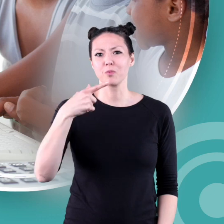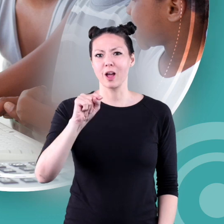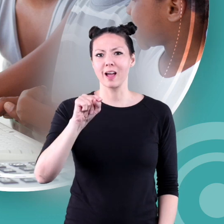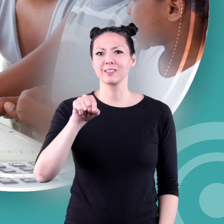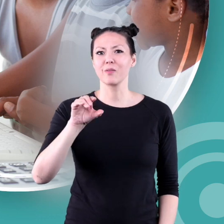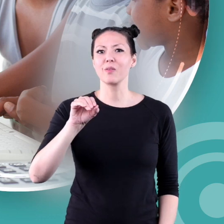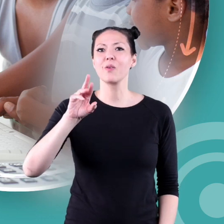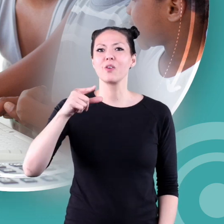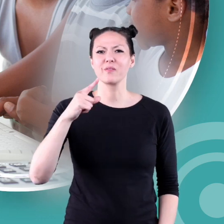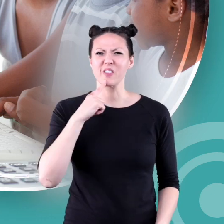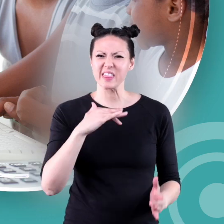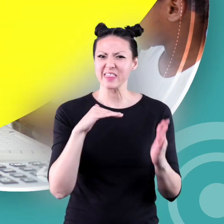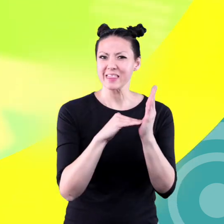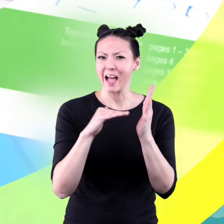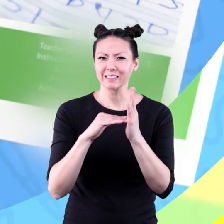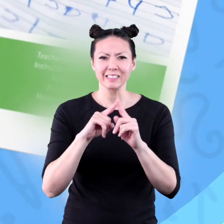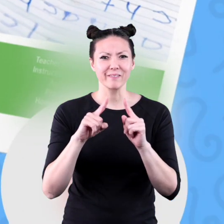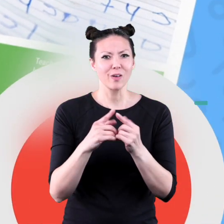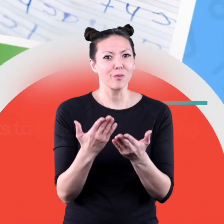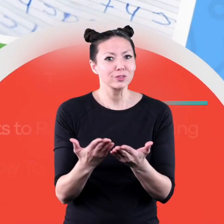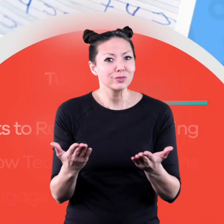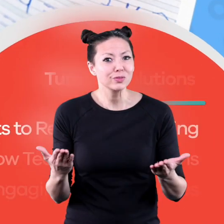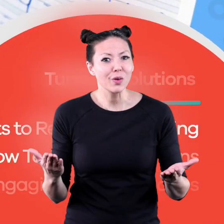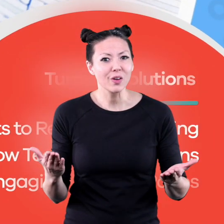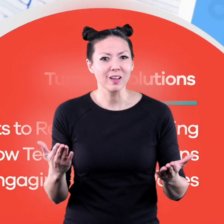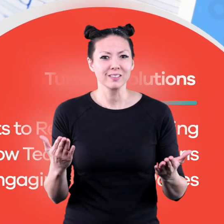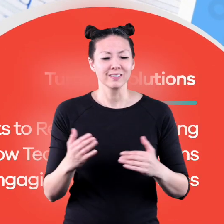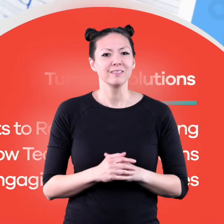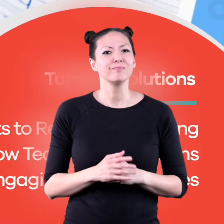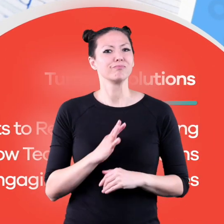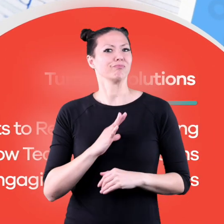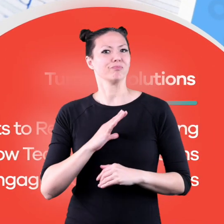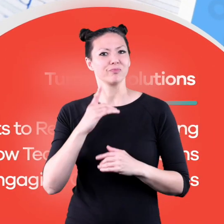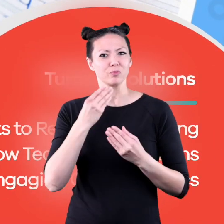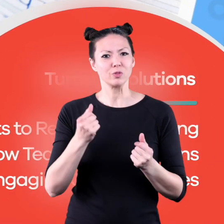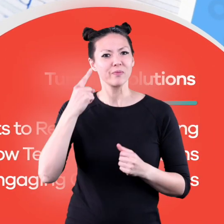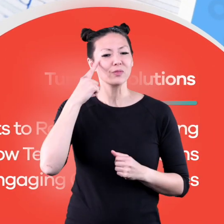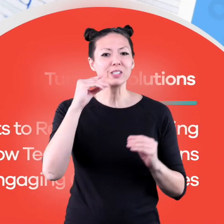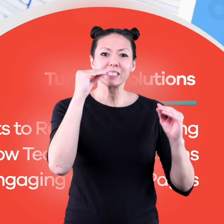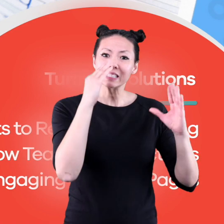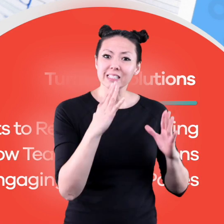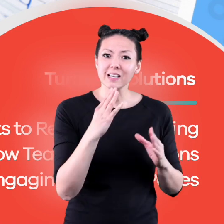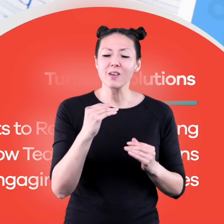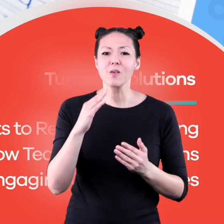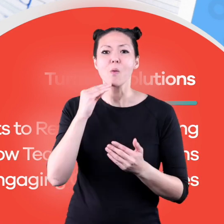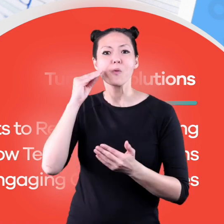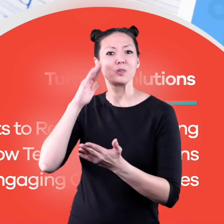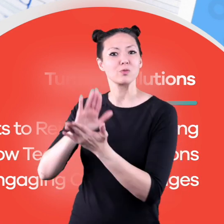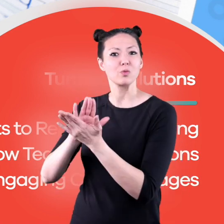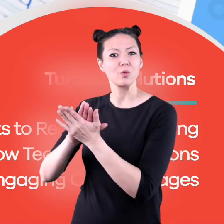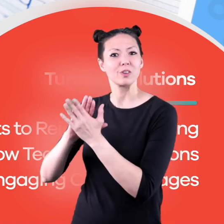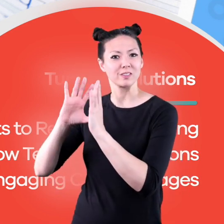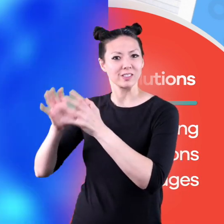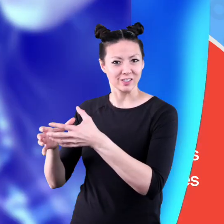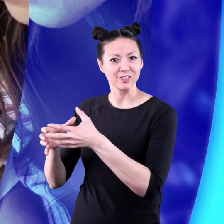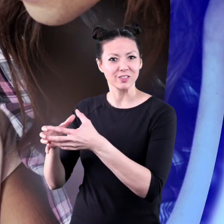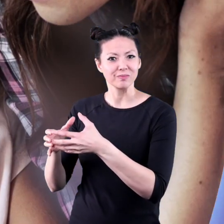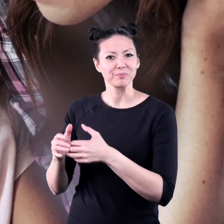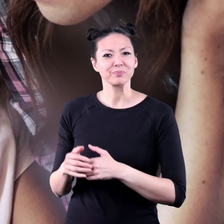for thousands of free resources and turnkey solutions for teachers and homeschoolers.